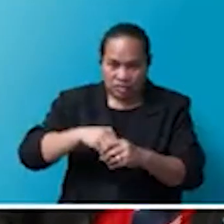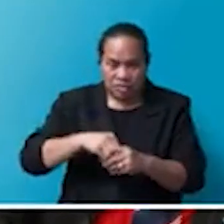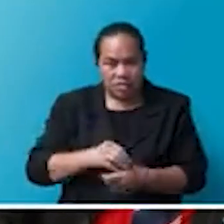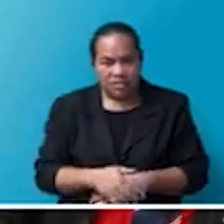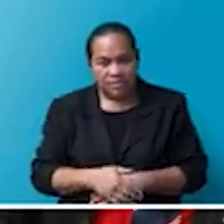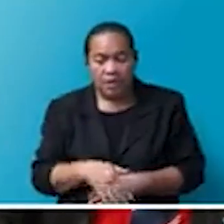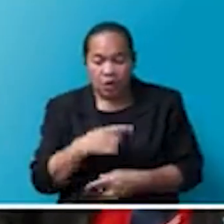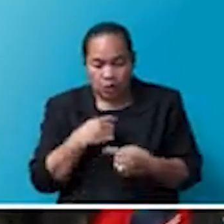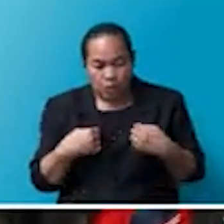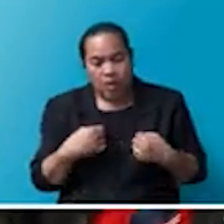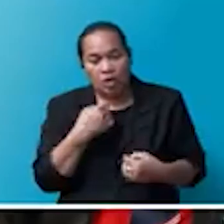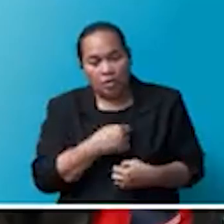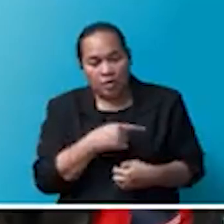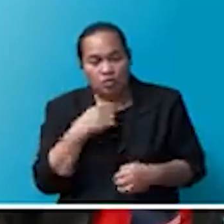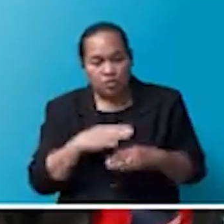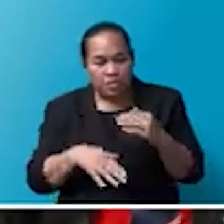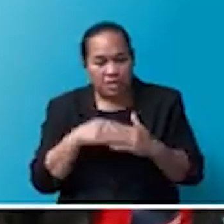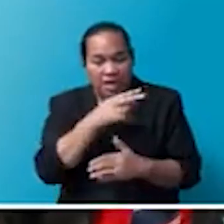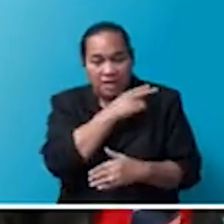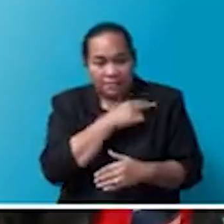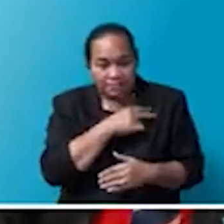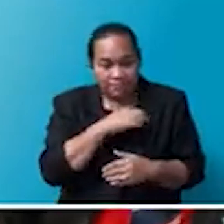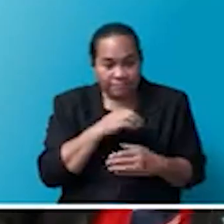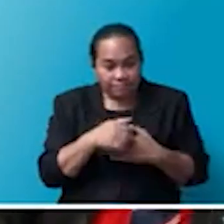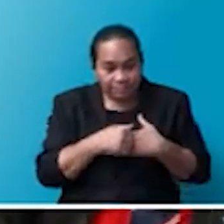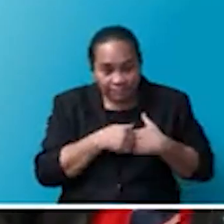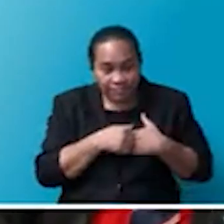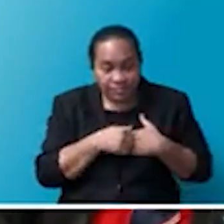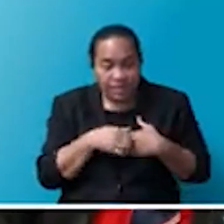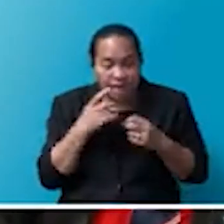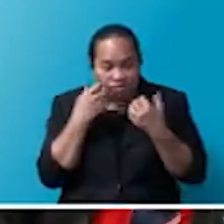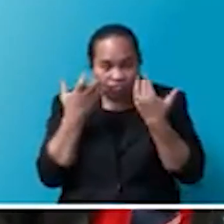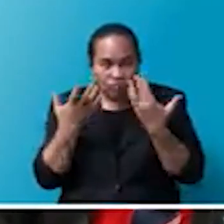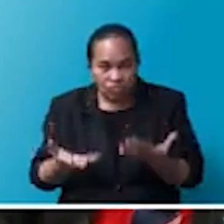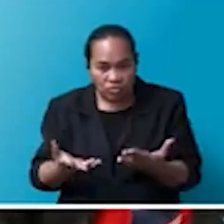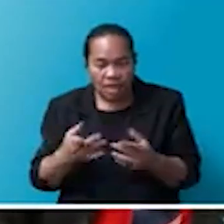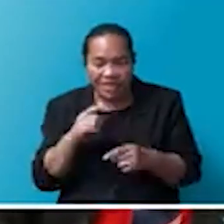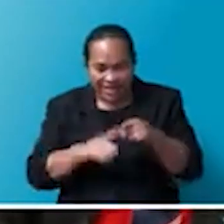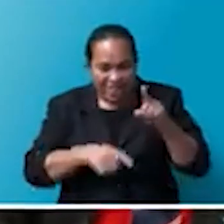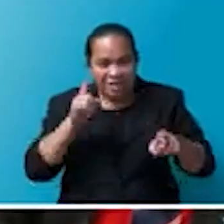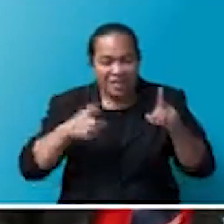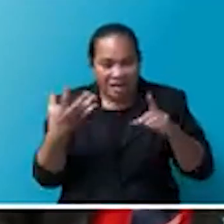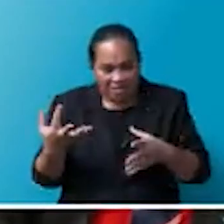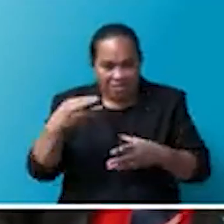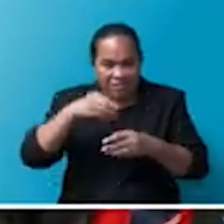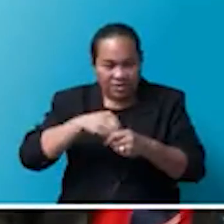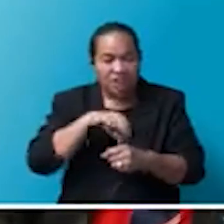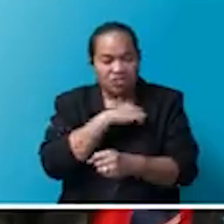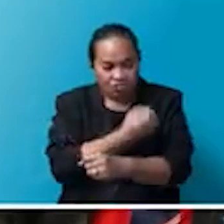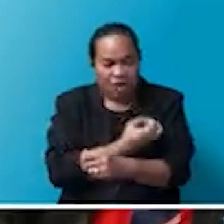are committed to building a defense and security sector that reflects the diversity and the strength of our